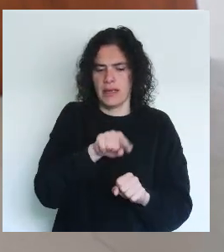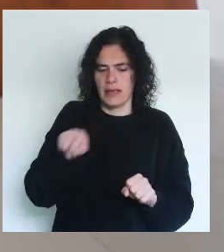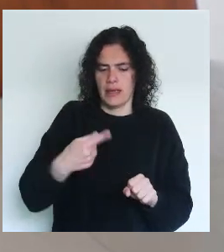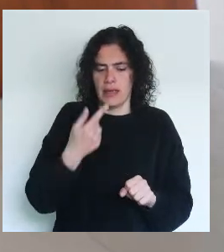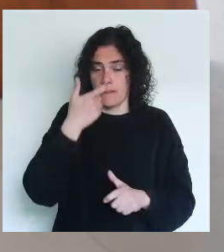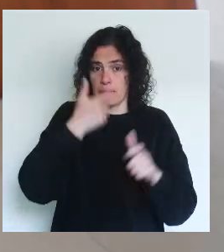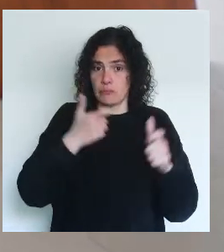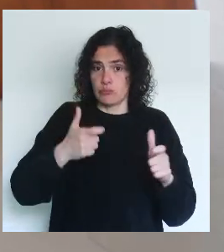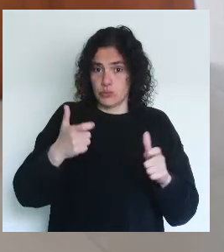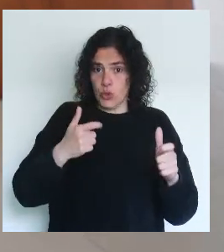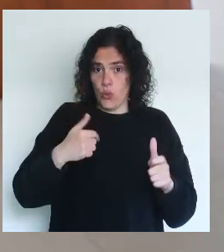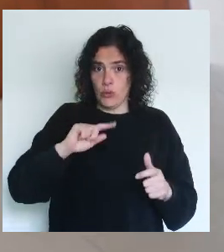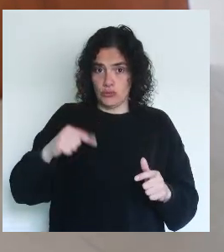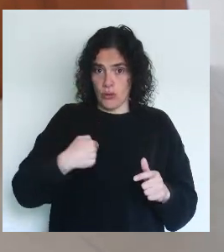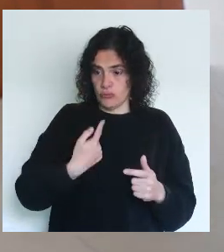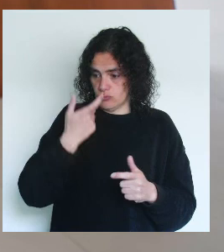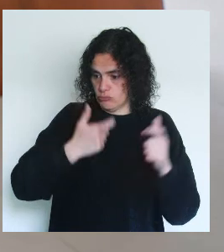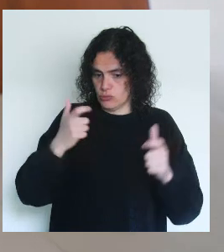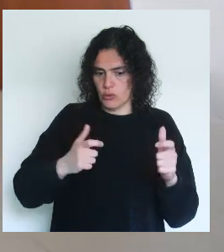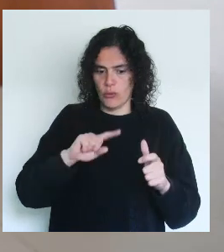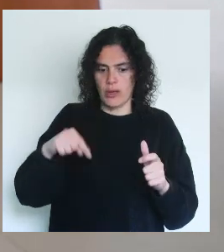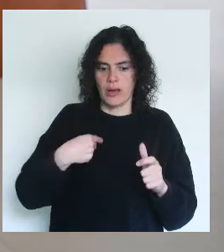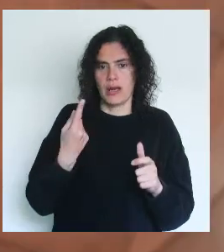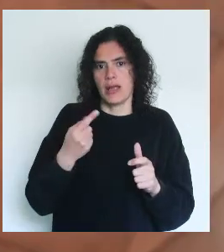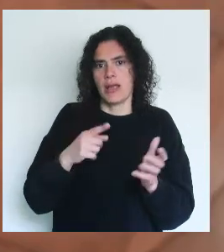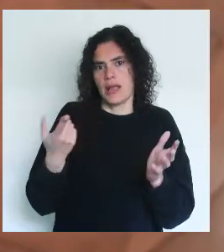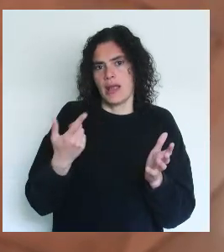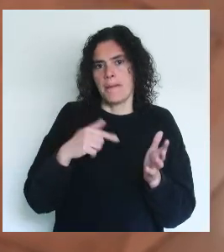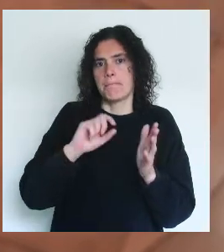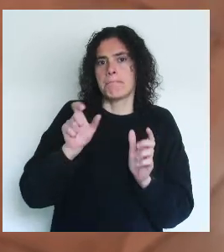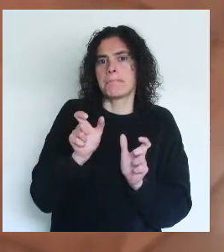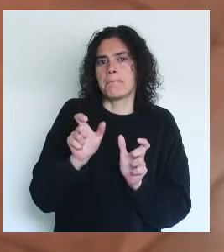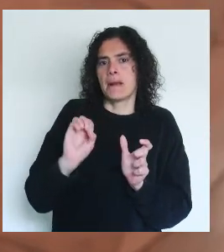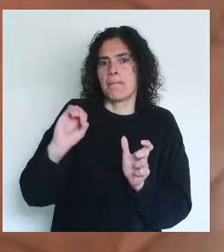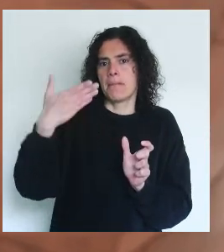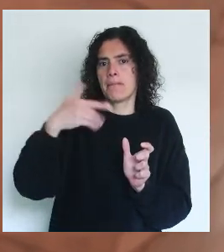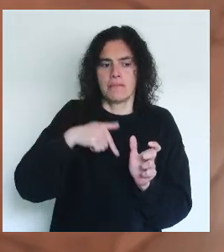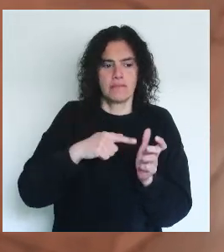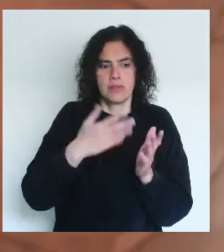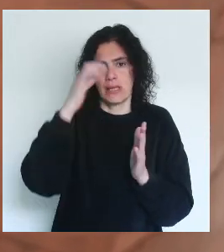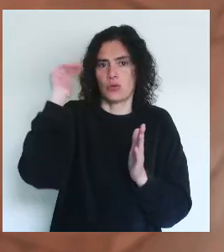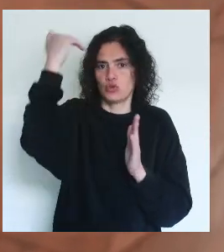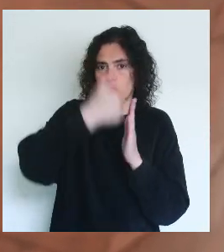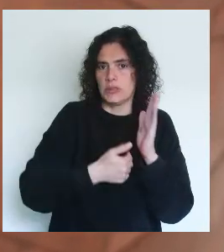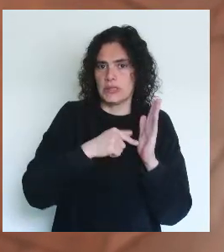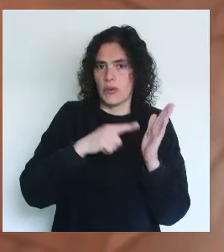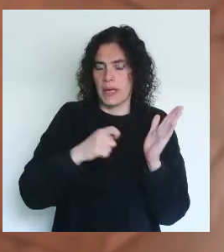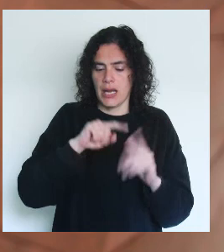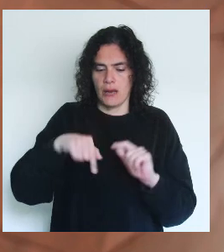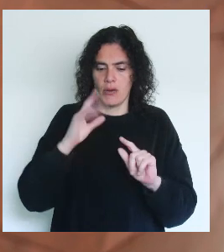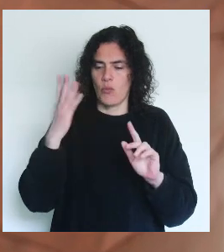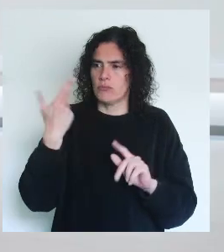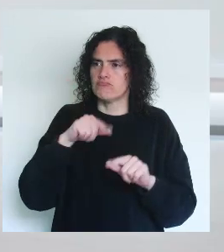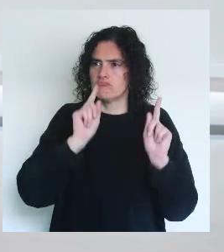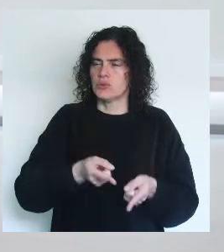We the People. We the People being the first words of the American Constitution. And if you remember the beginning of the exhibition,